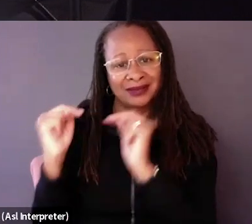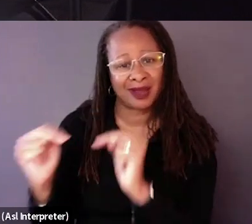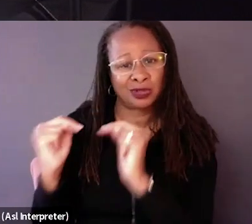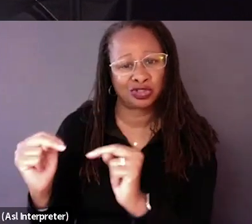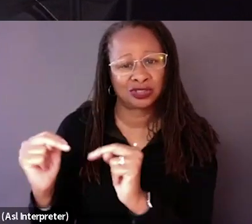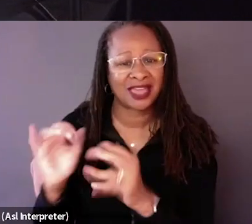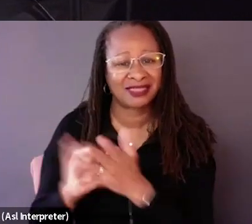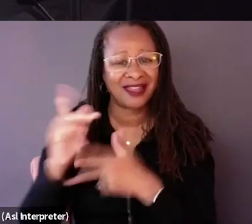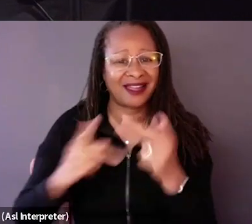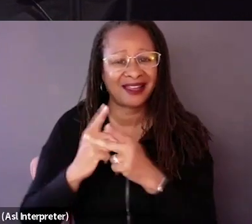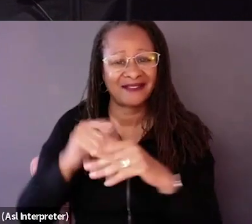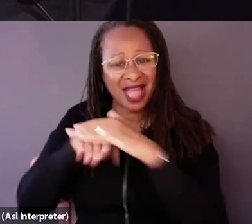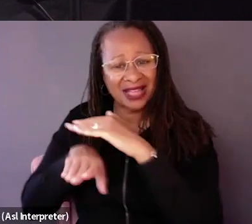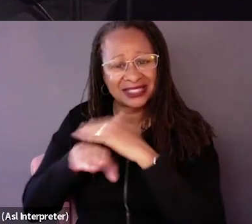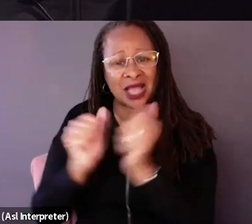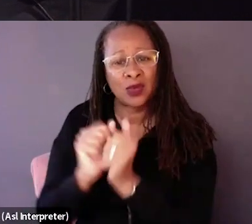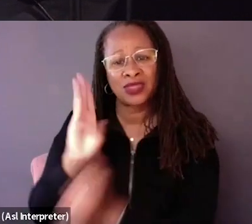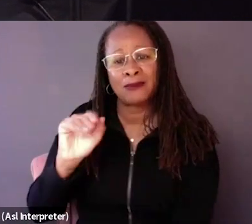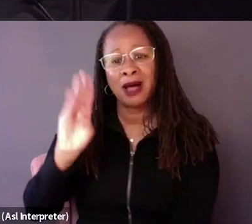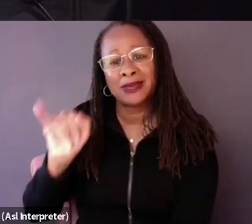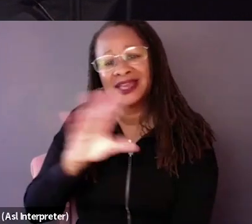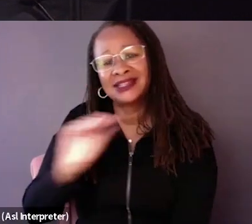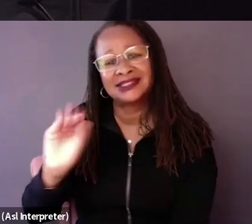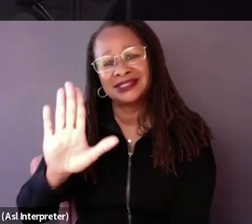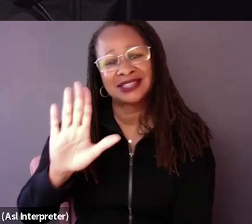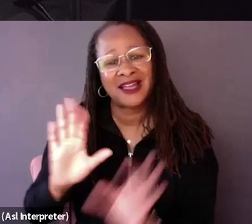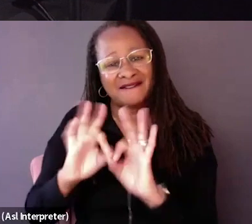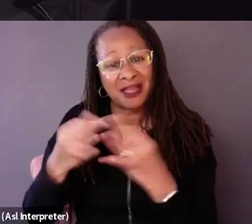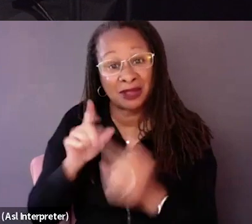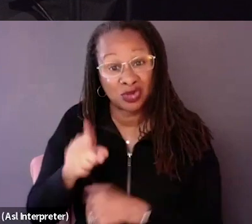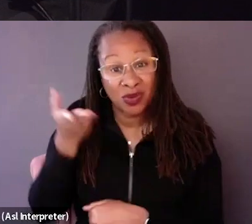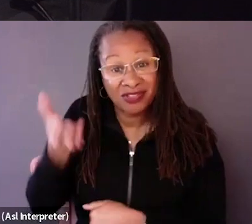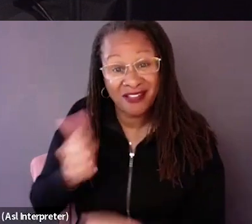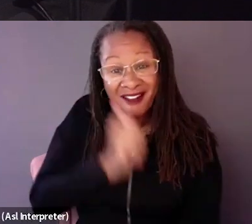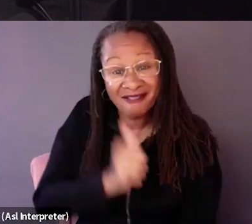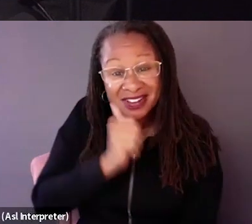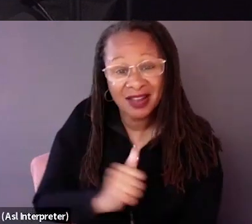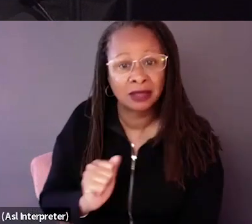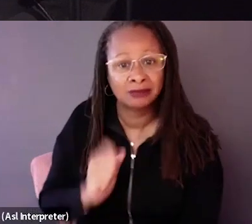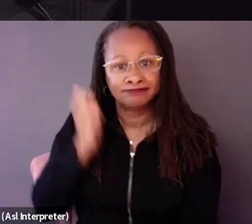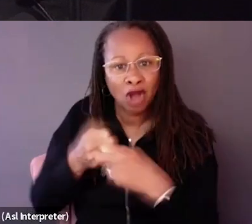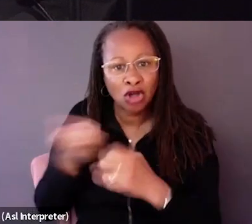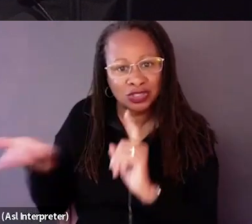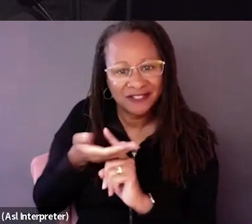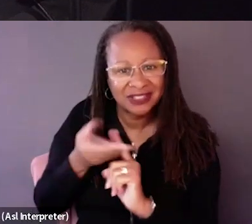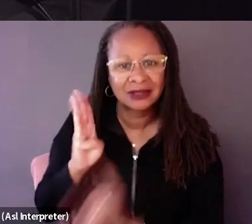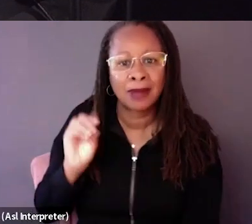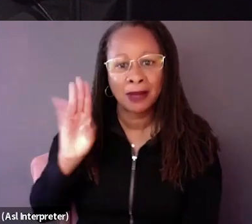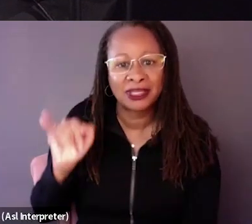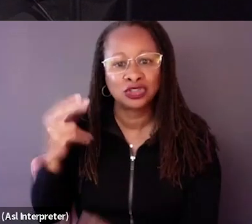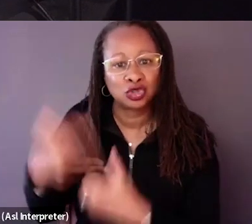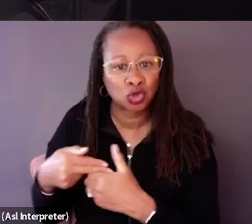or you know, chasing down these boats in the Mediterranean with 700,